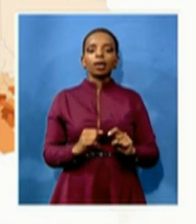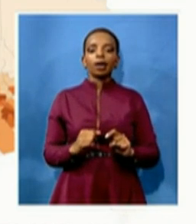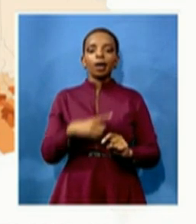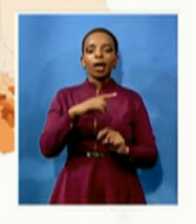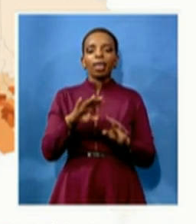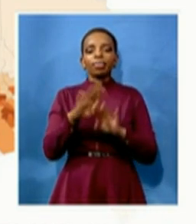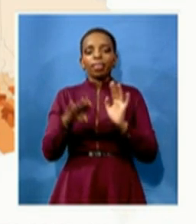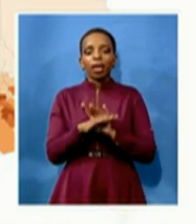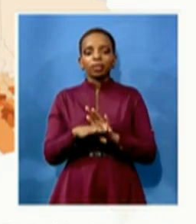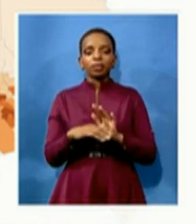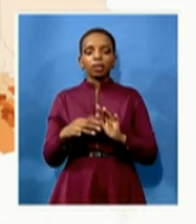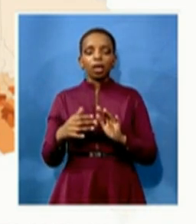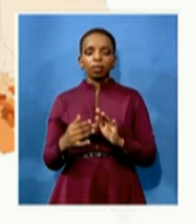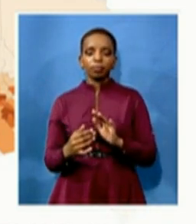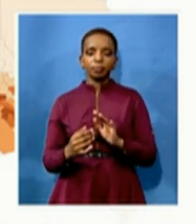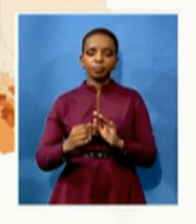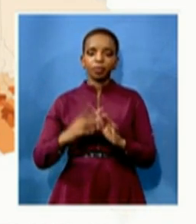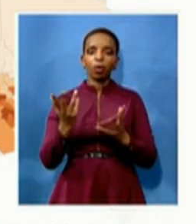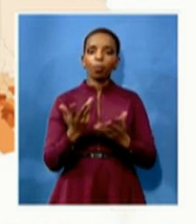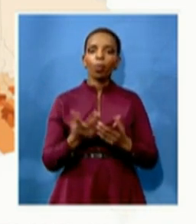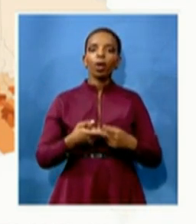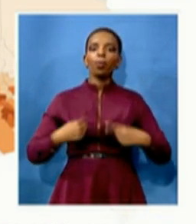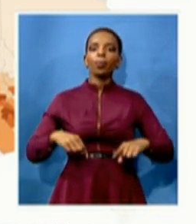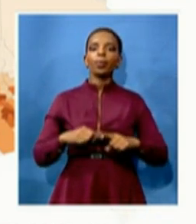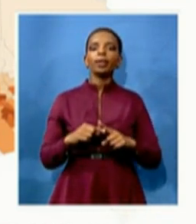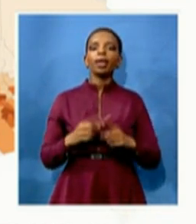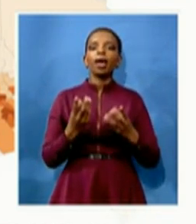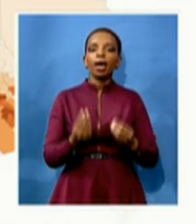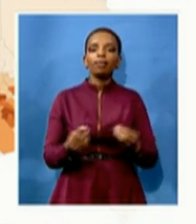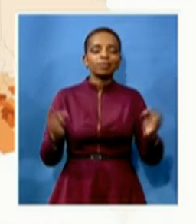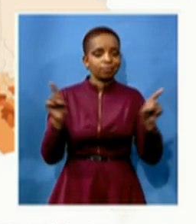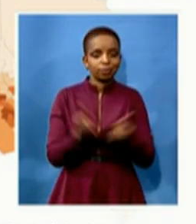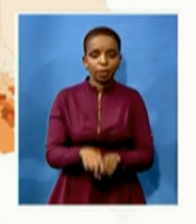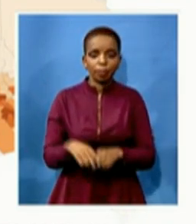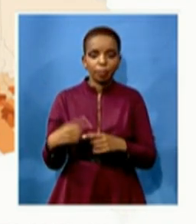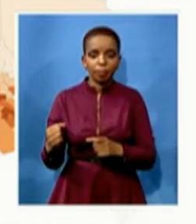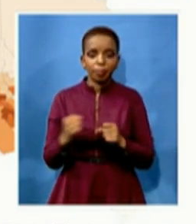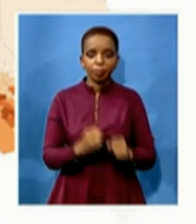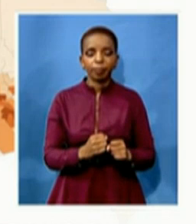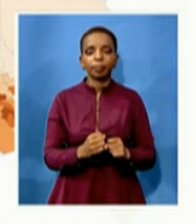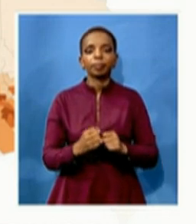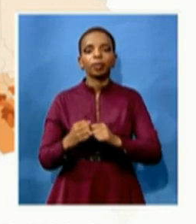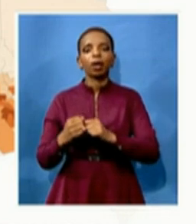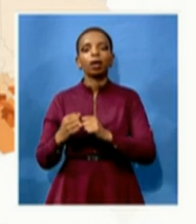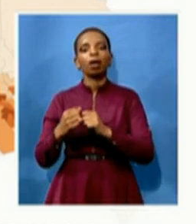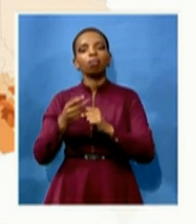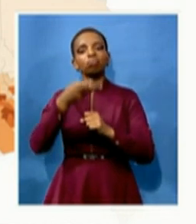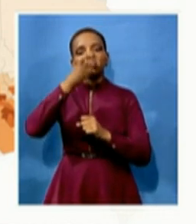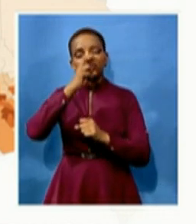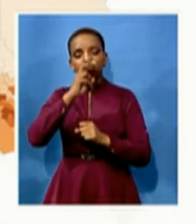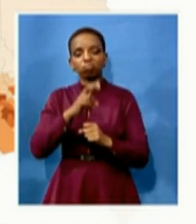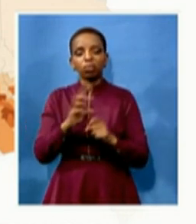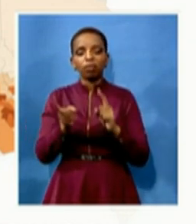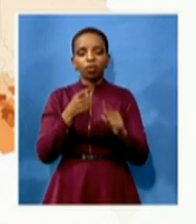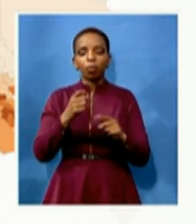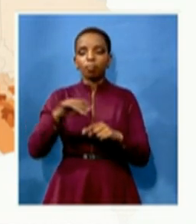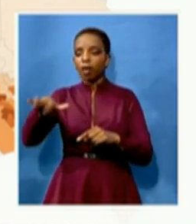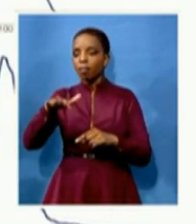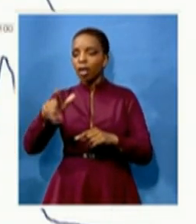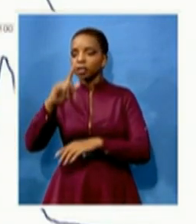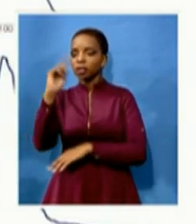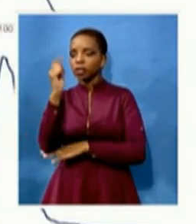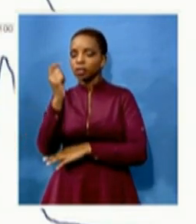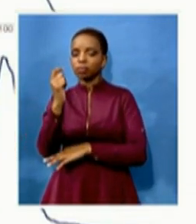have the same restrictions applying to an informal settlement and from a very affluent area. So what we